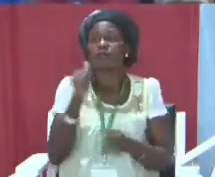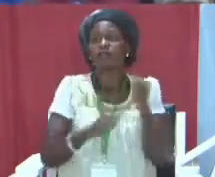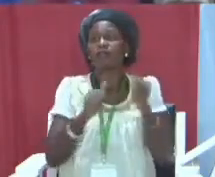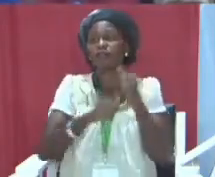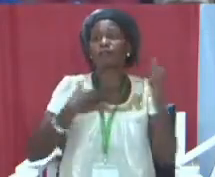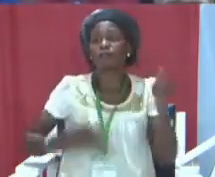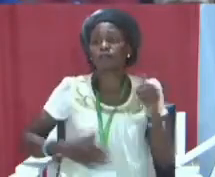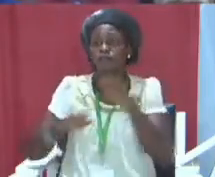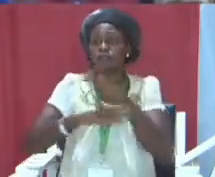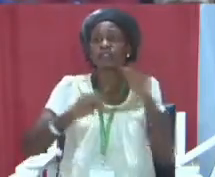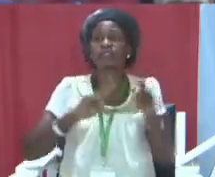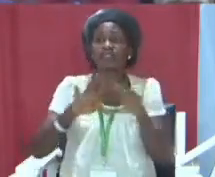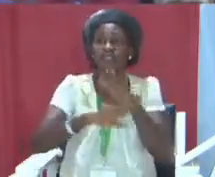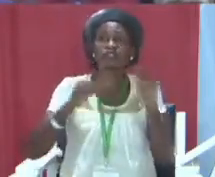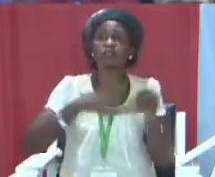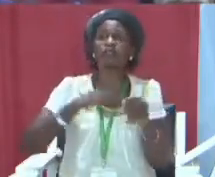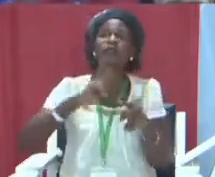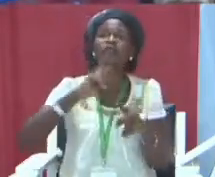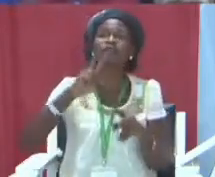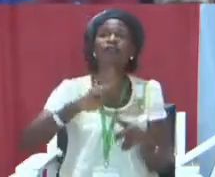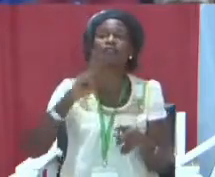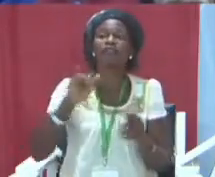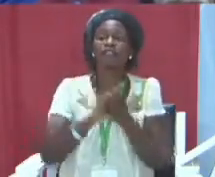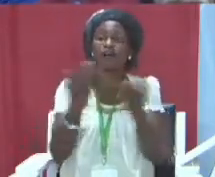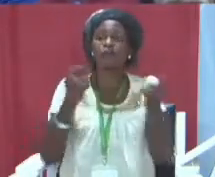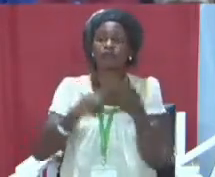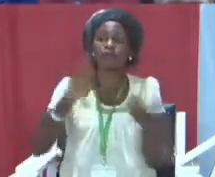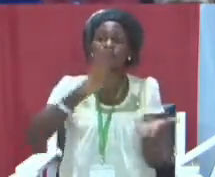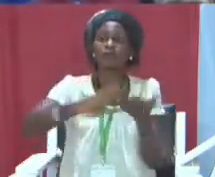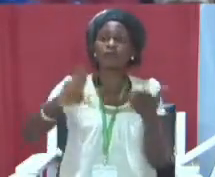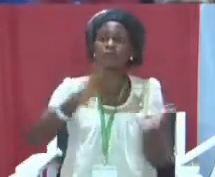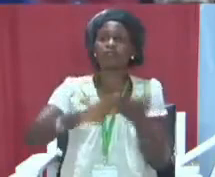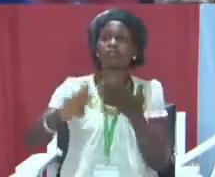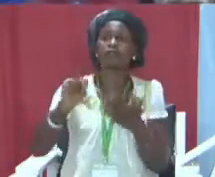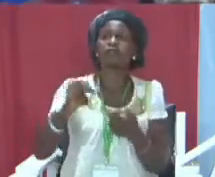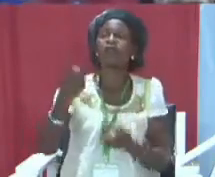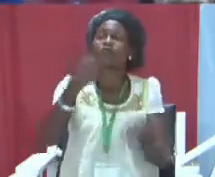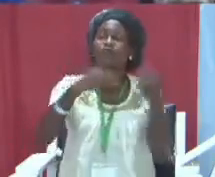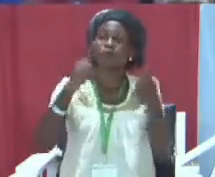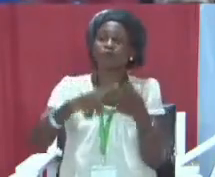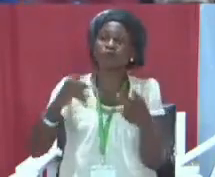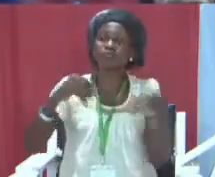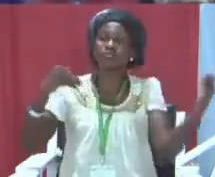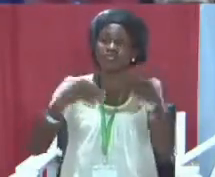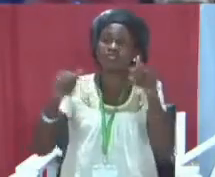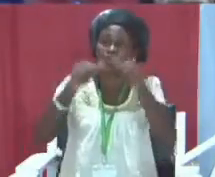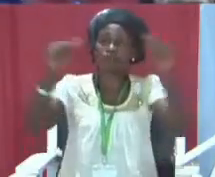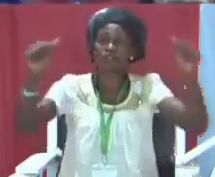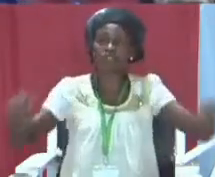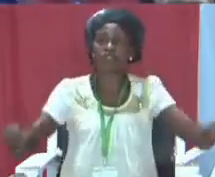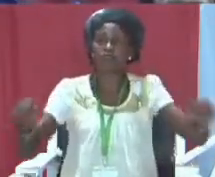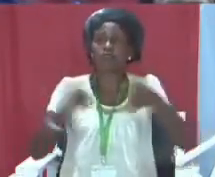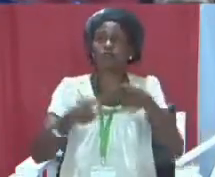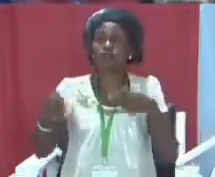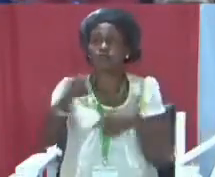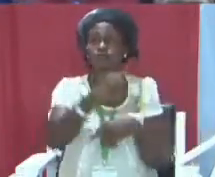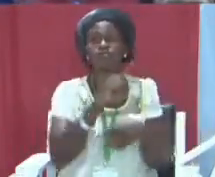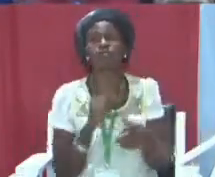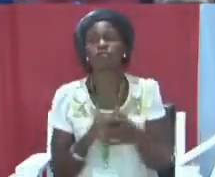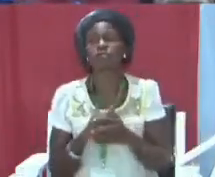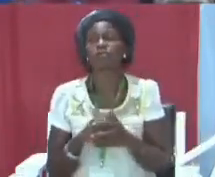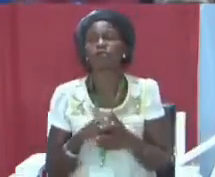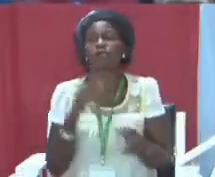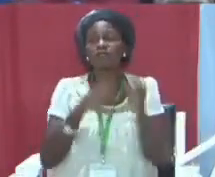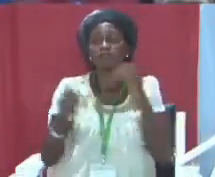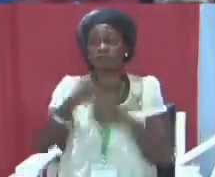Everybody under the sound of my voice that wants to be forgiven, go to the nearest altar to you.